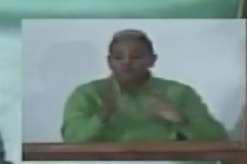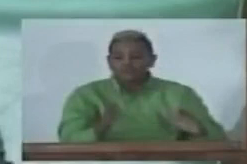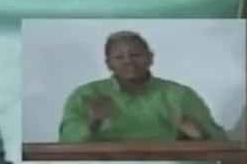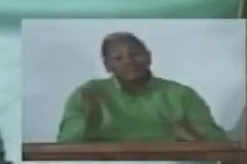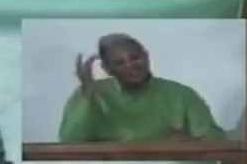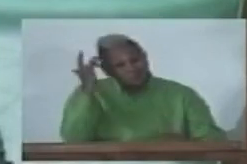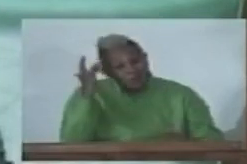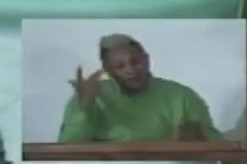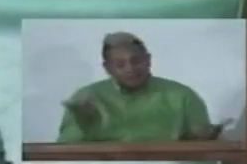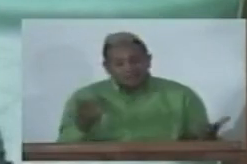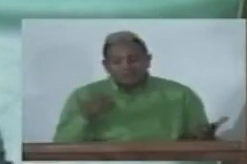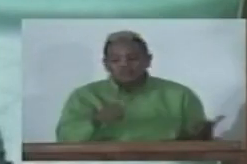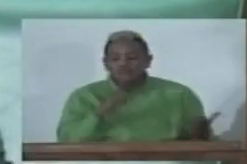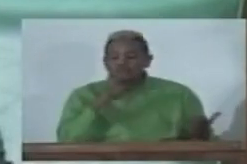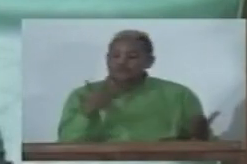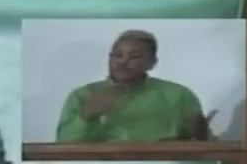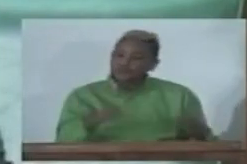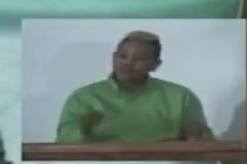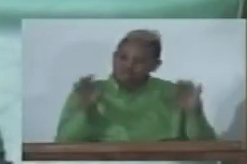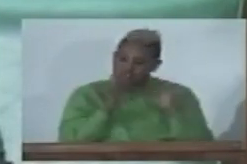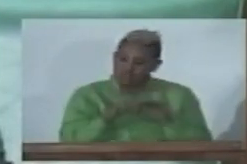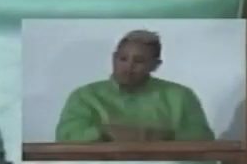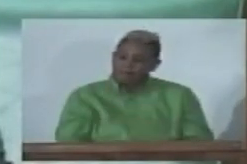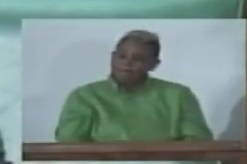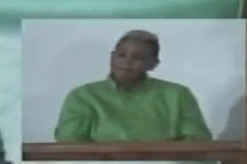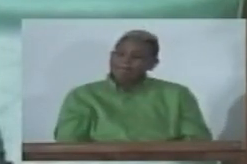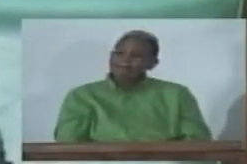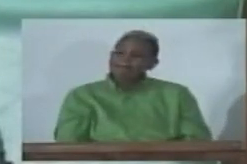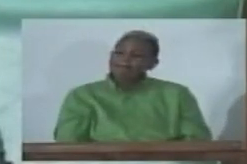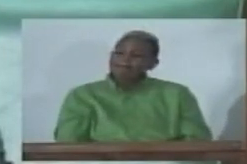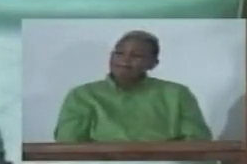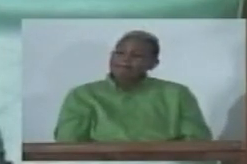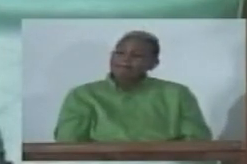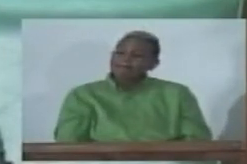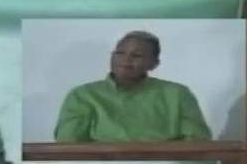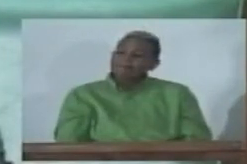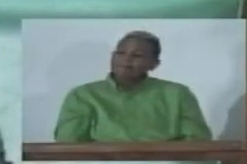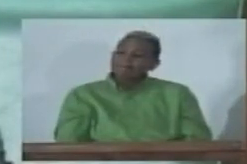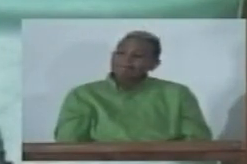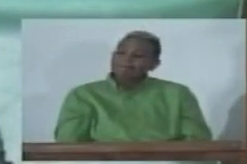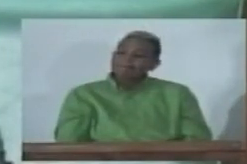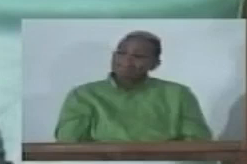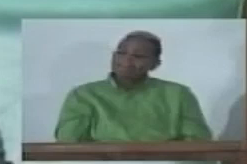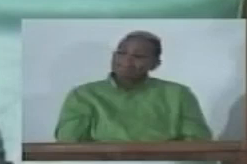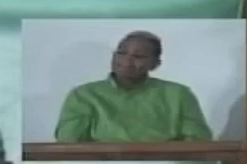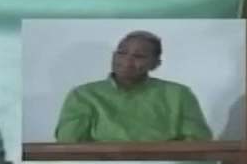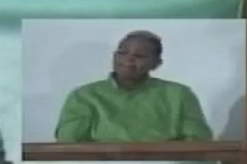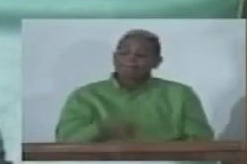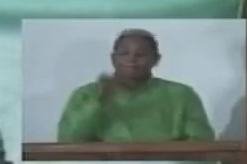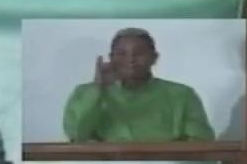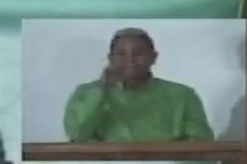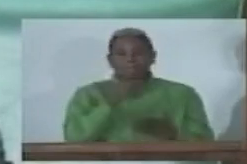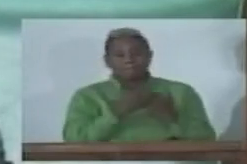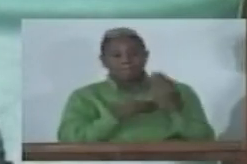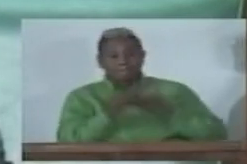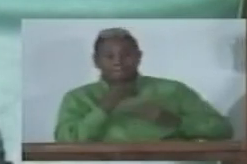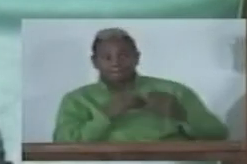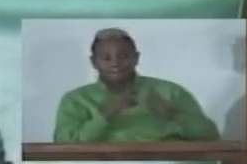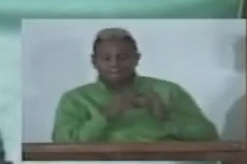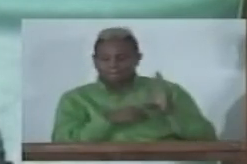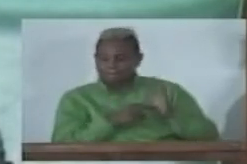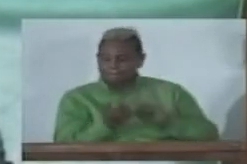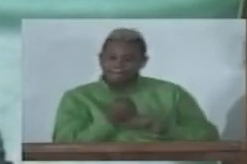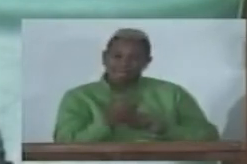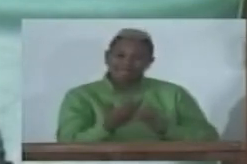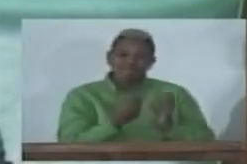this is very critical. Mr. President, the Airports Economic Regulation Expansion